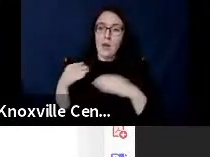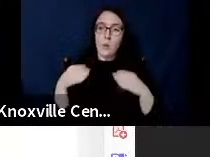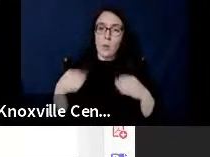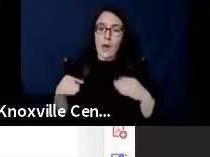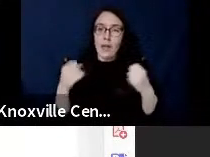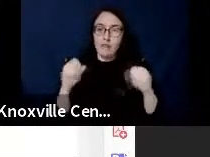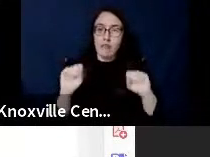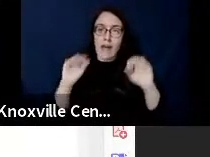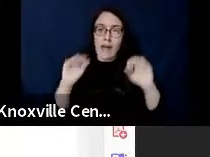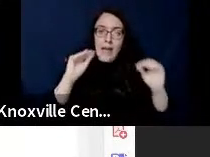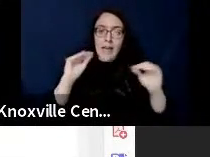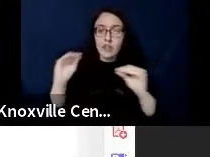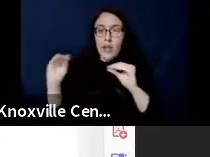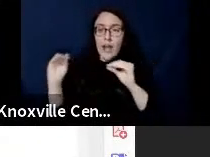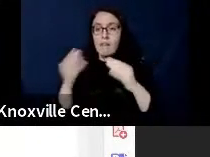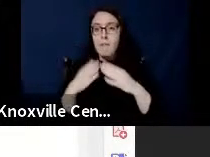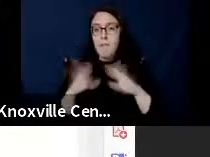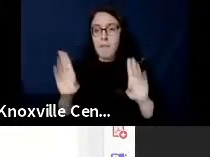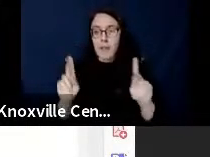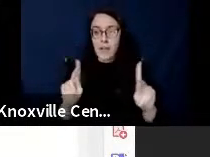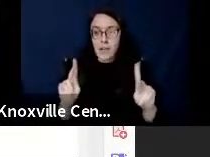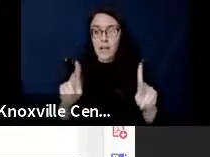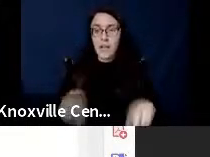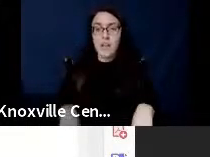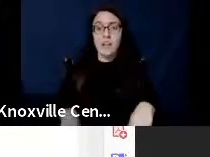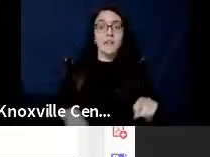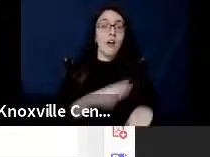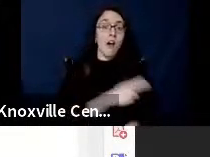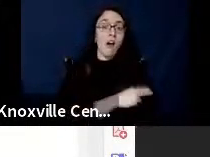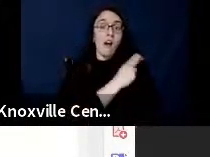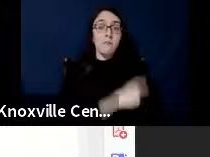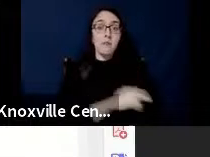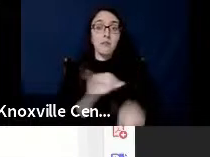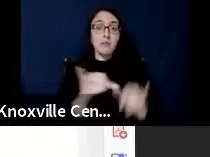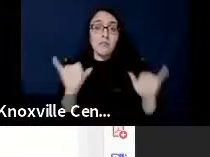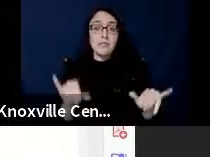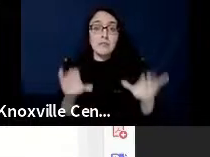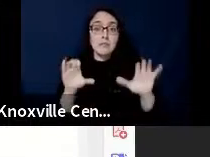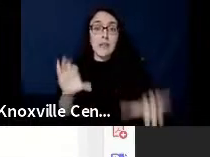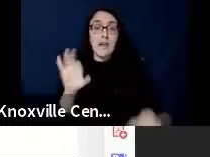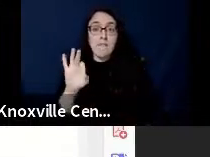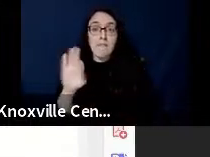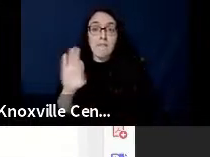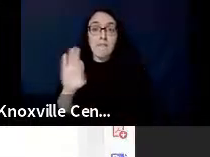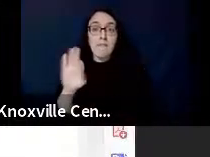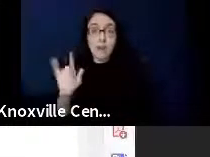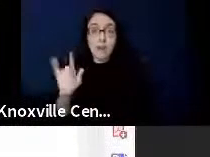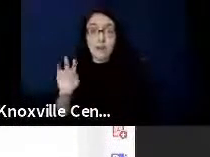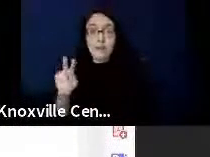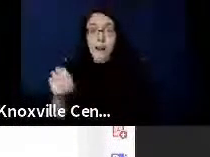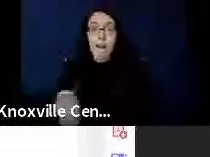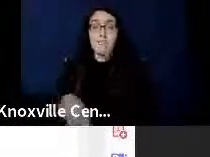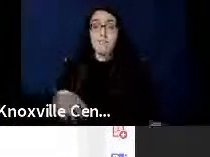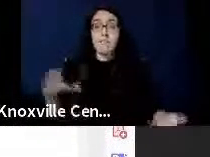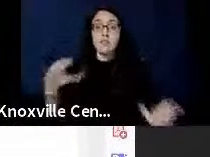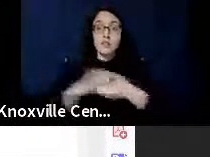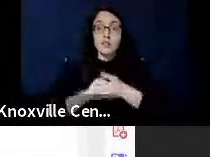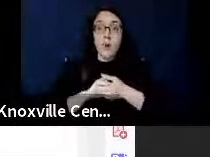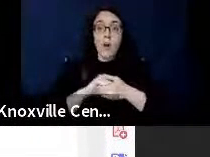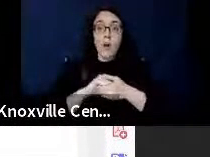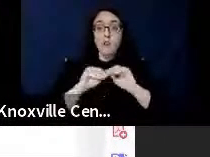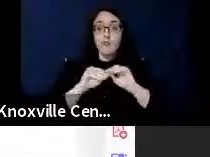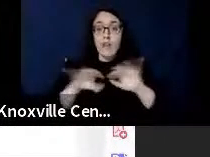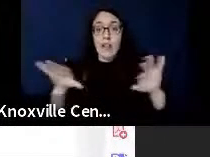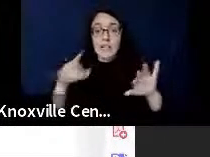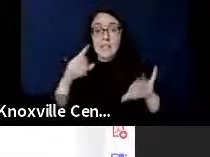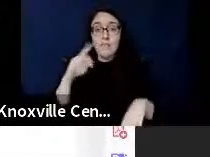to educate the public. I mean, the hospital systems have done Facebook Lives. They've done joint press releases. As Mayor Jacobs has said,